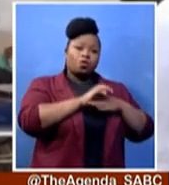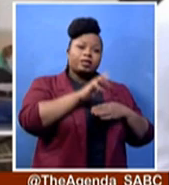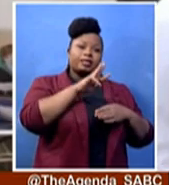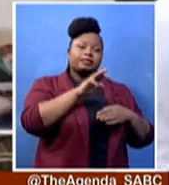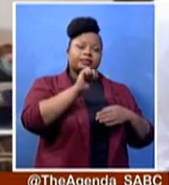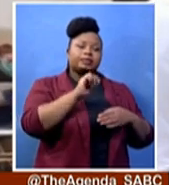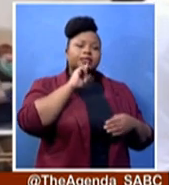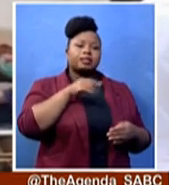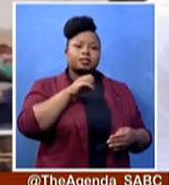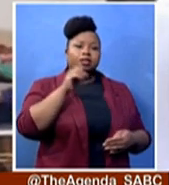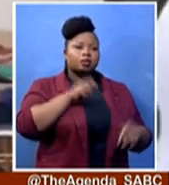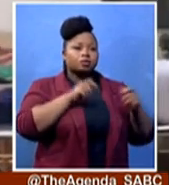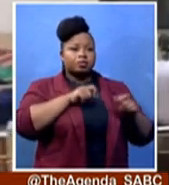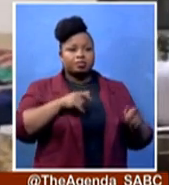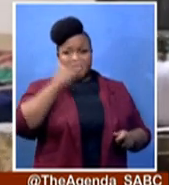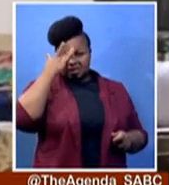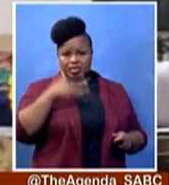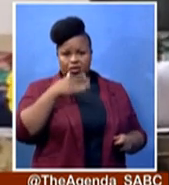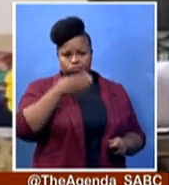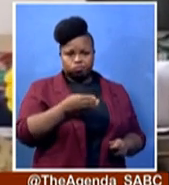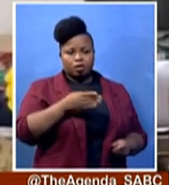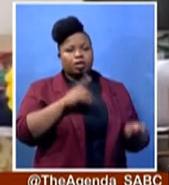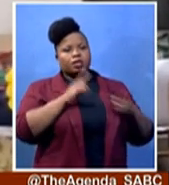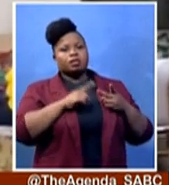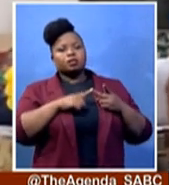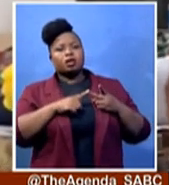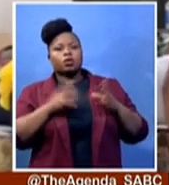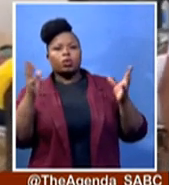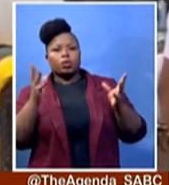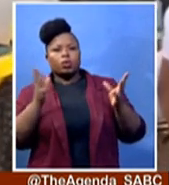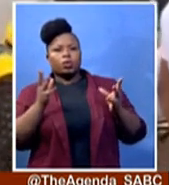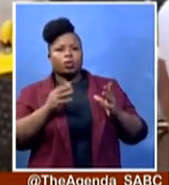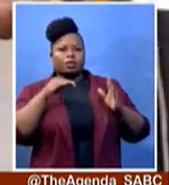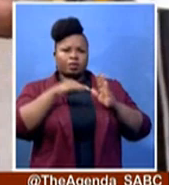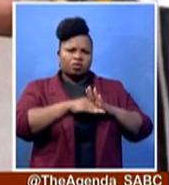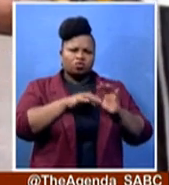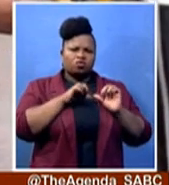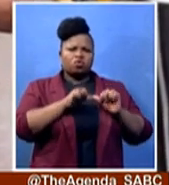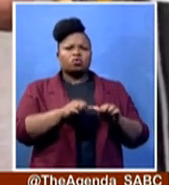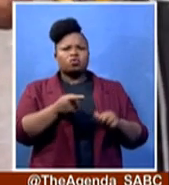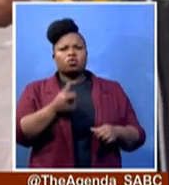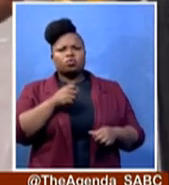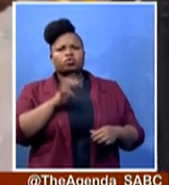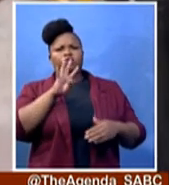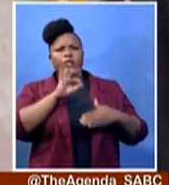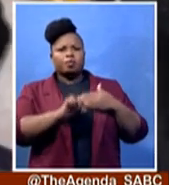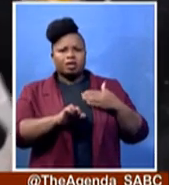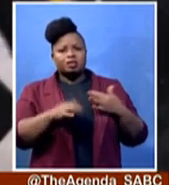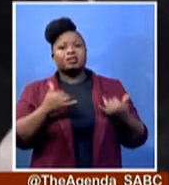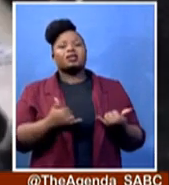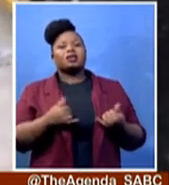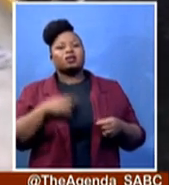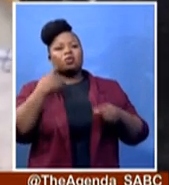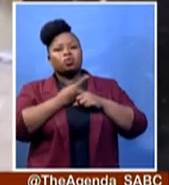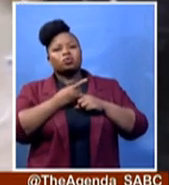stark fall in cases, and that dip continued for at least 4 months, and that led to this false sense of complacency. And in that